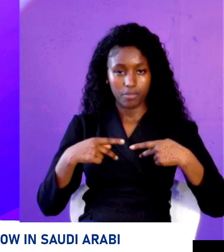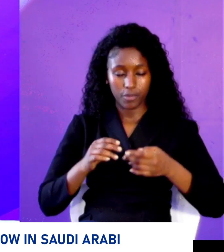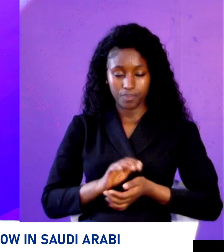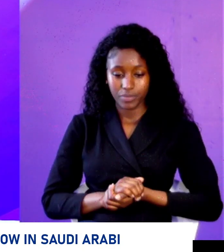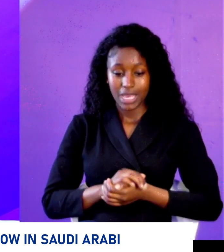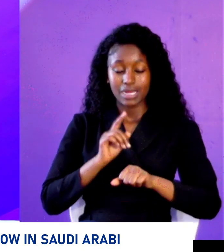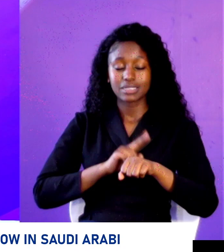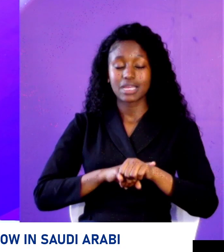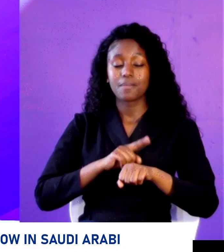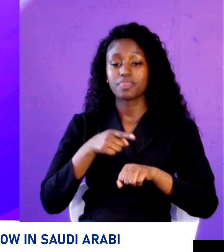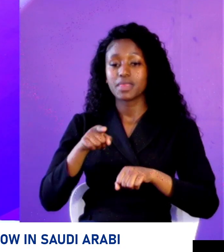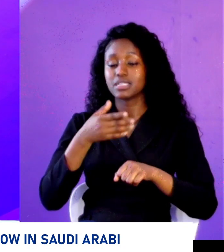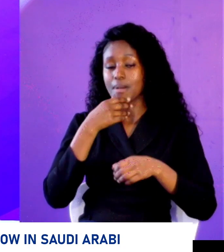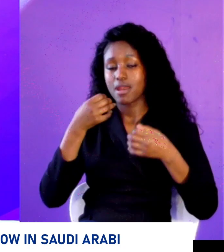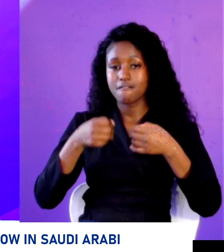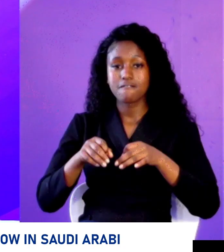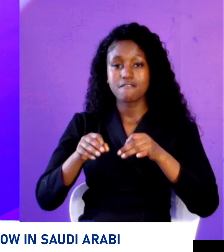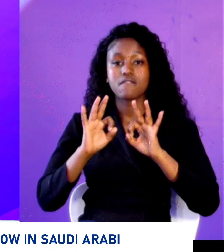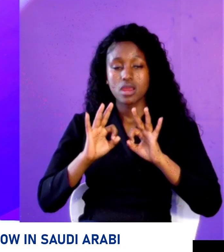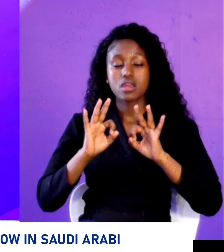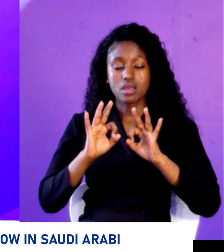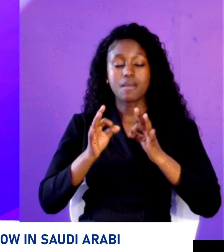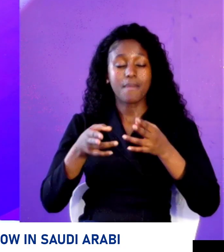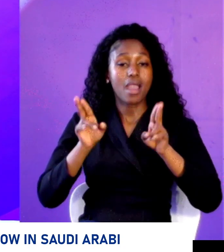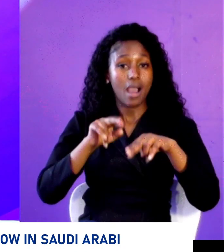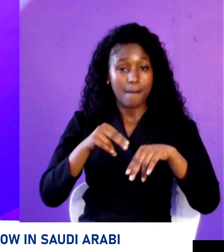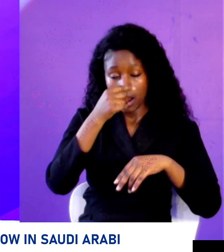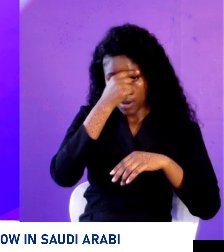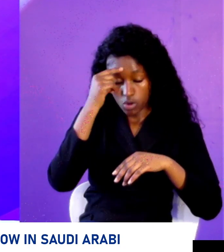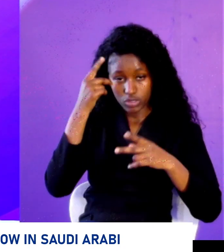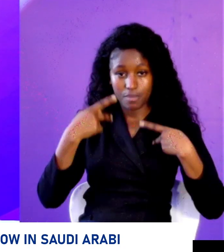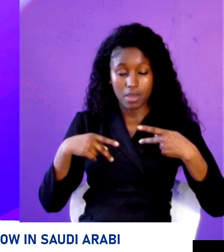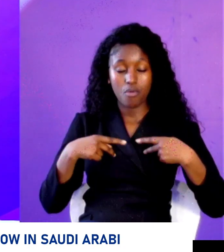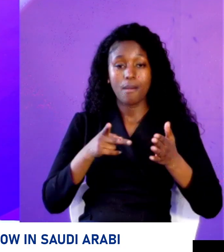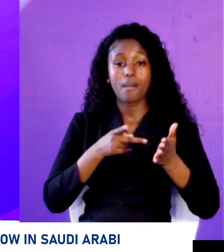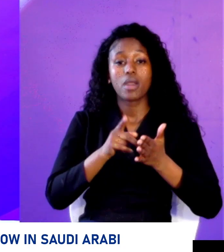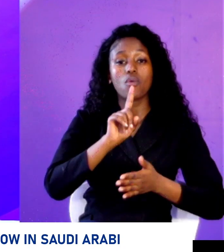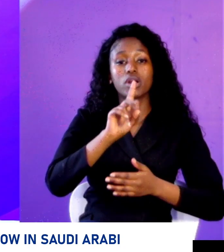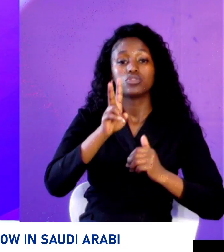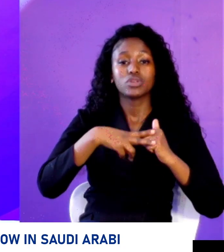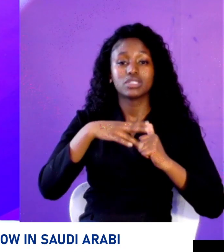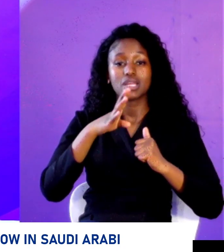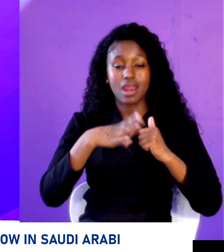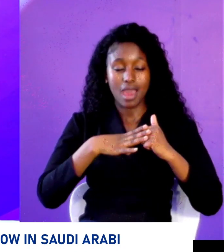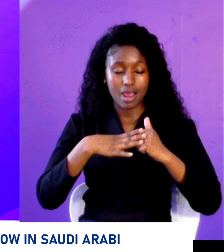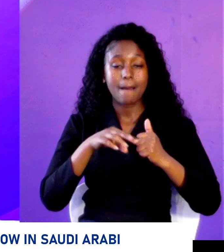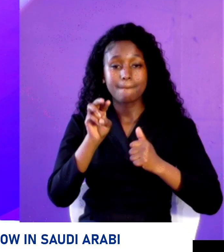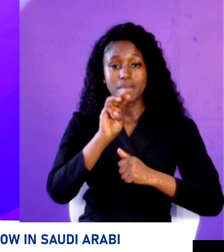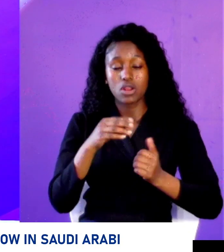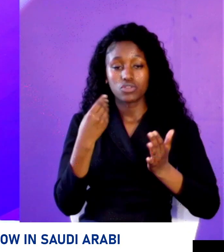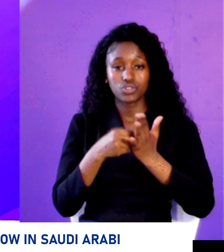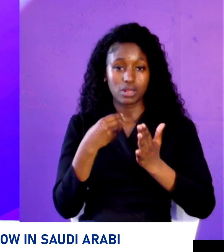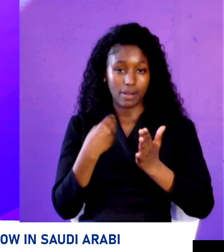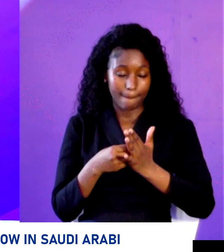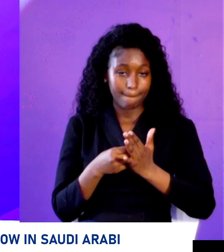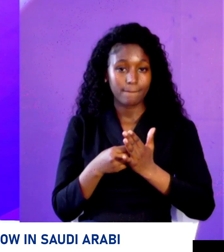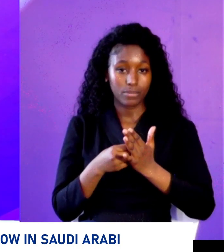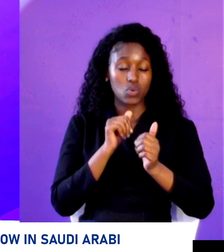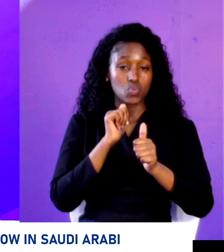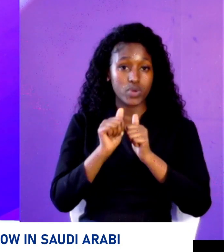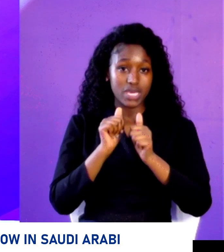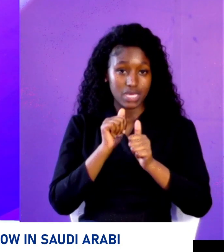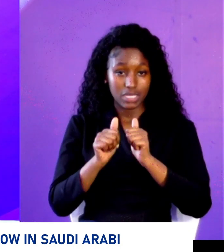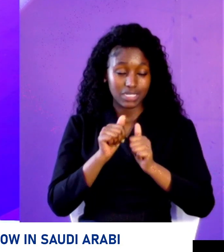of 129 million shillings dear blood money by the victim's